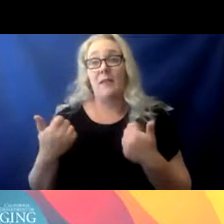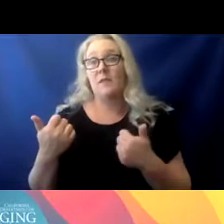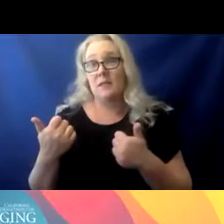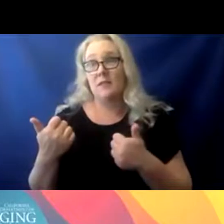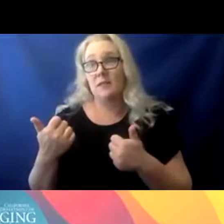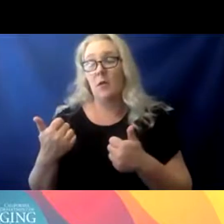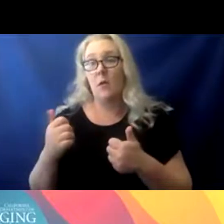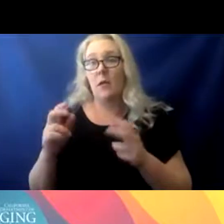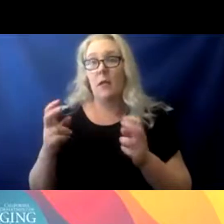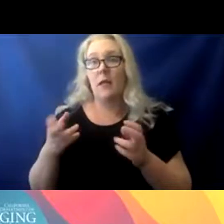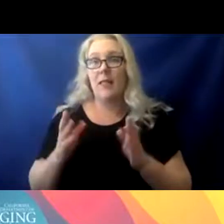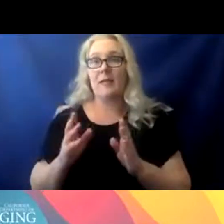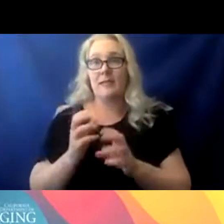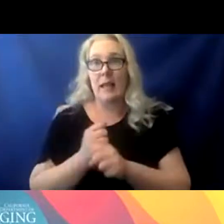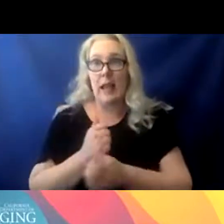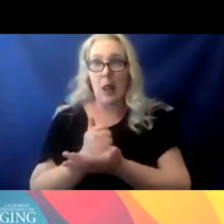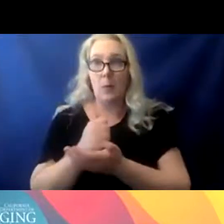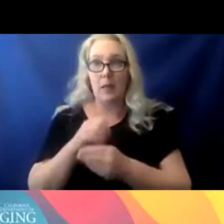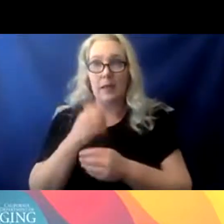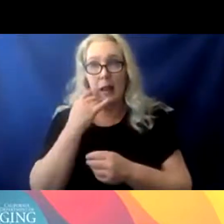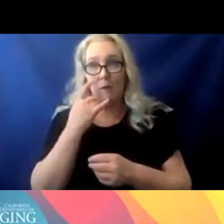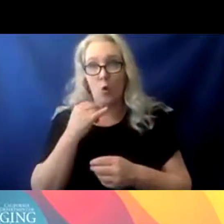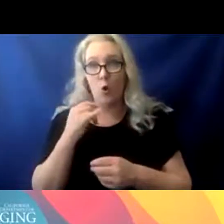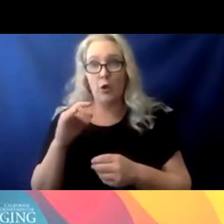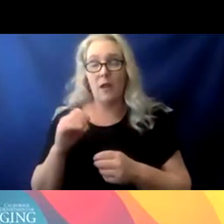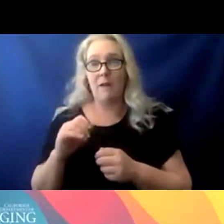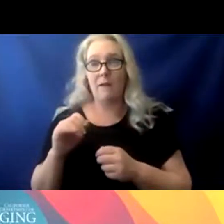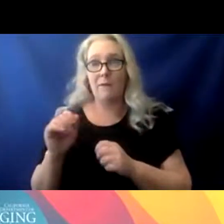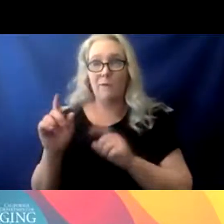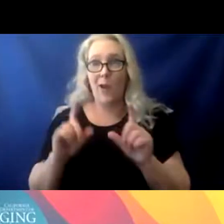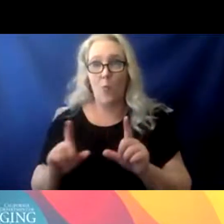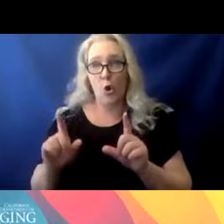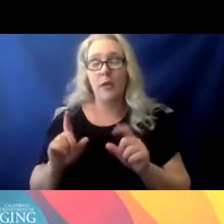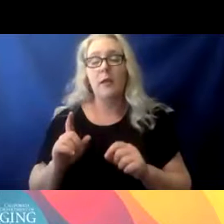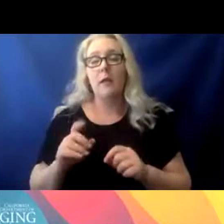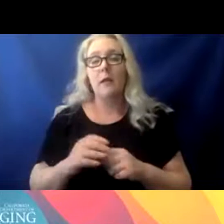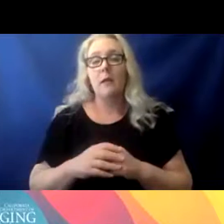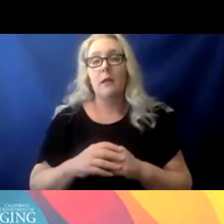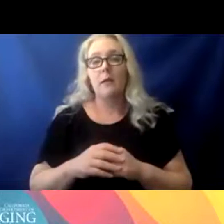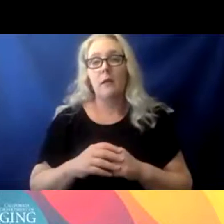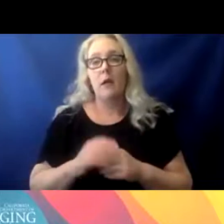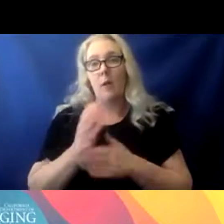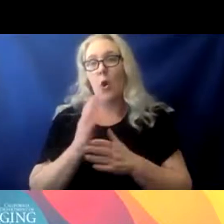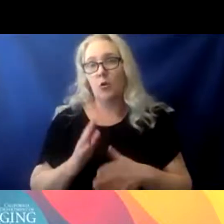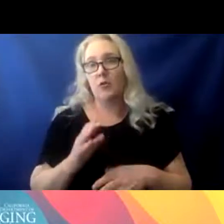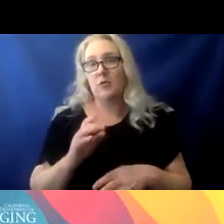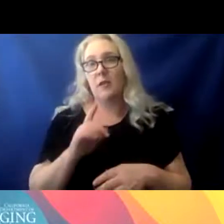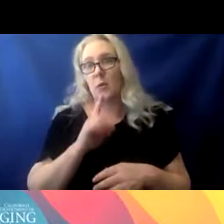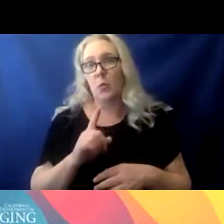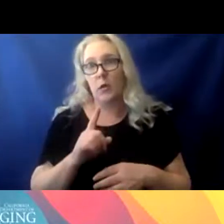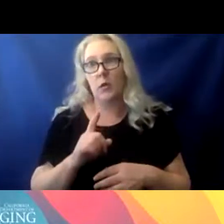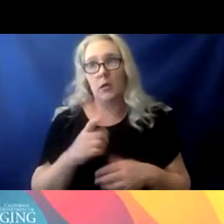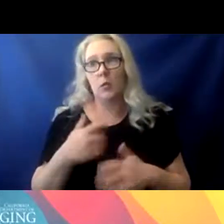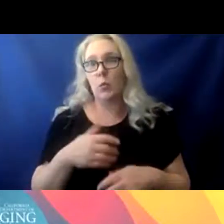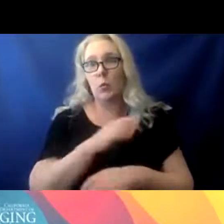Healthy California framework. And again, our partners at West Health have been really powerhouses for us as